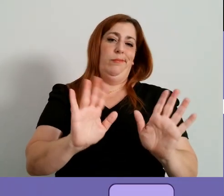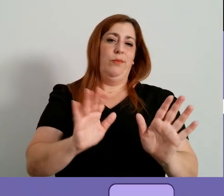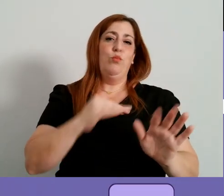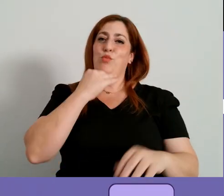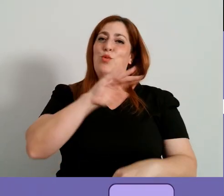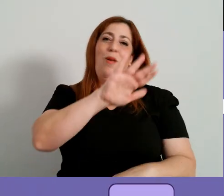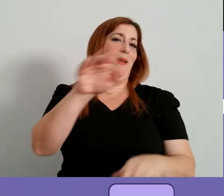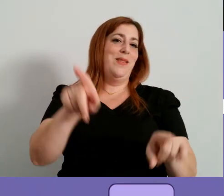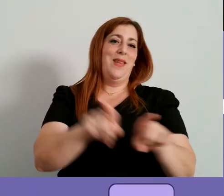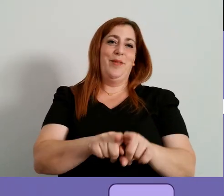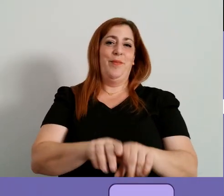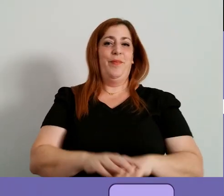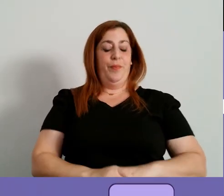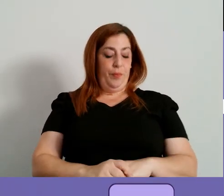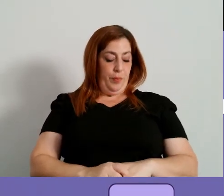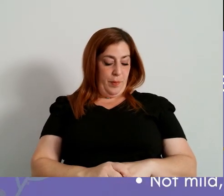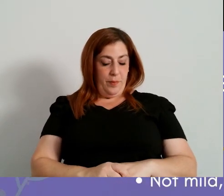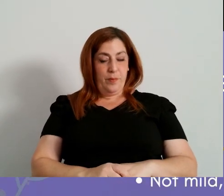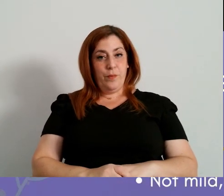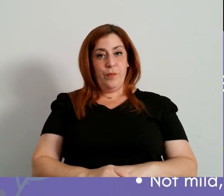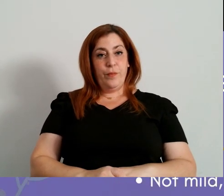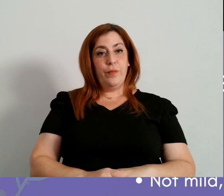checklists.